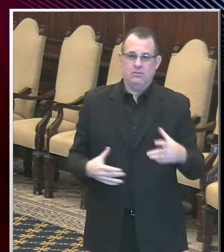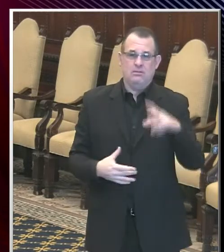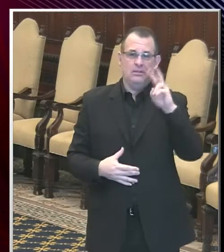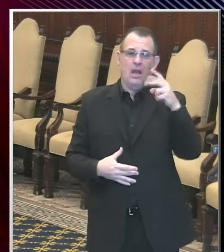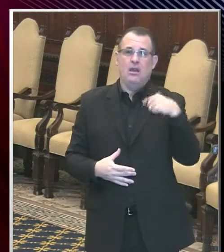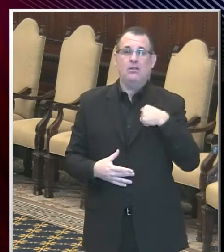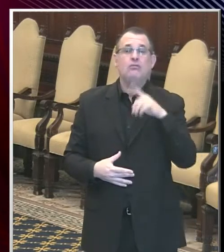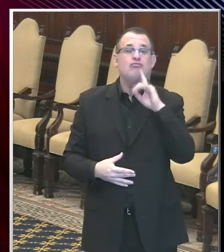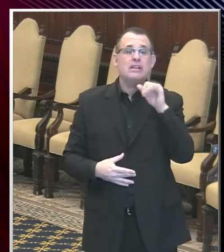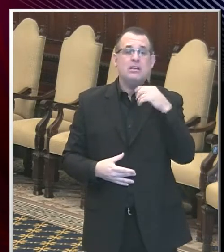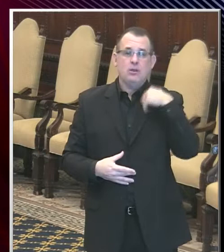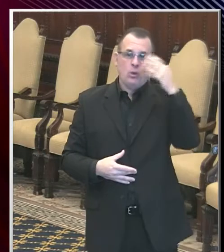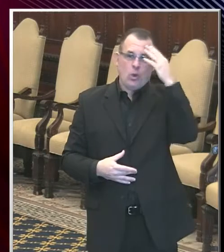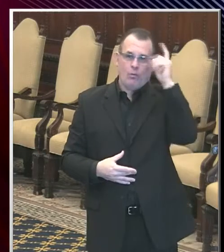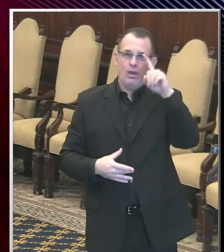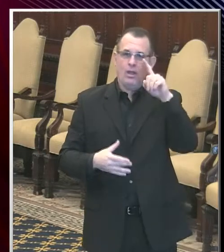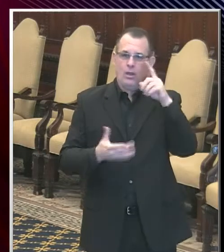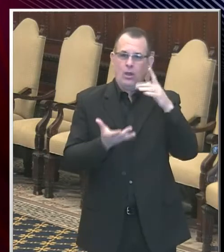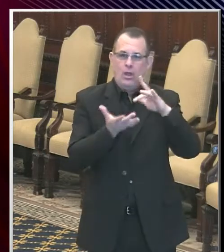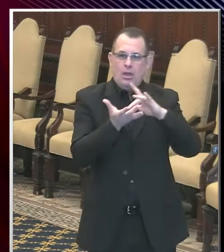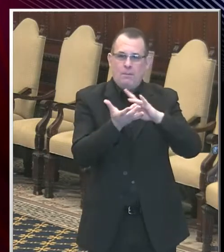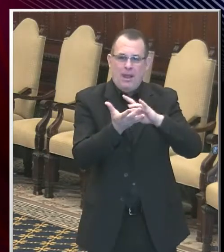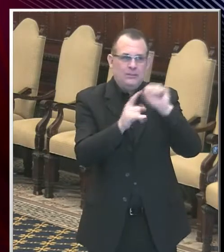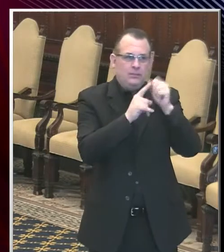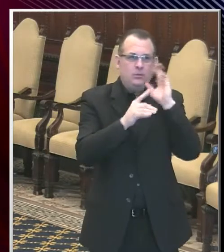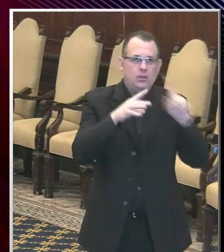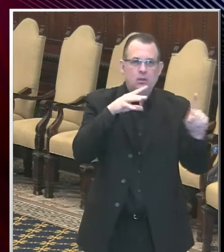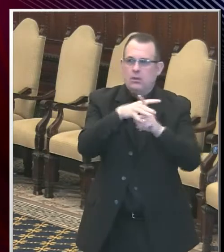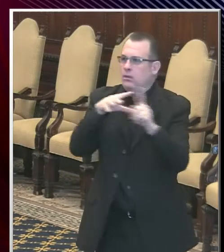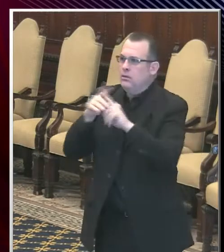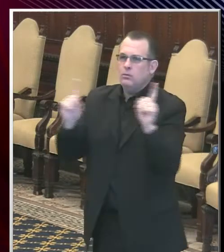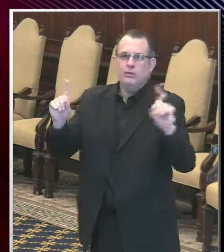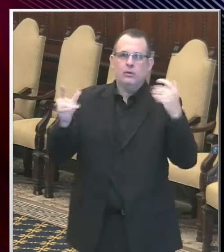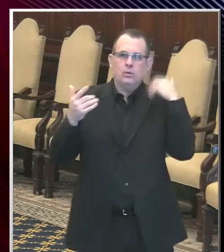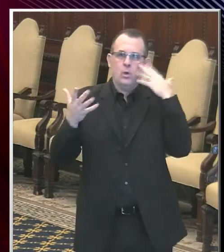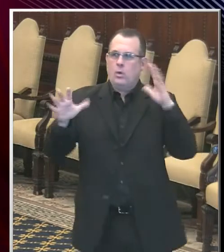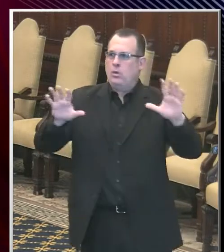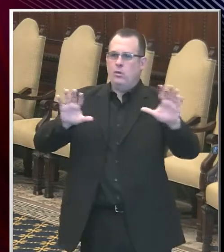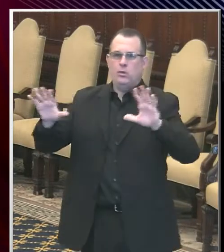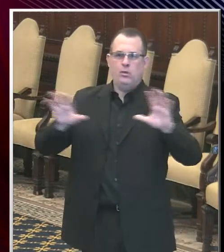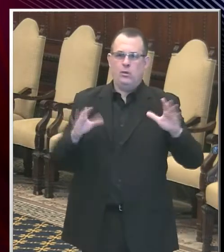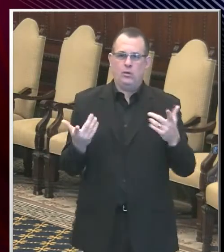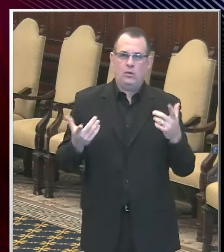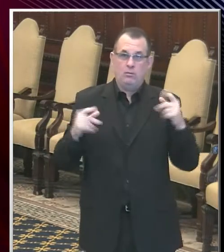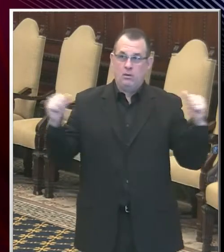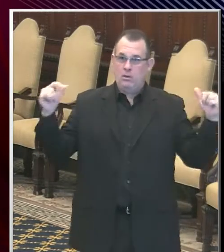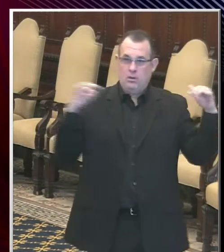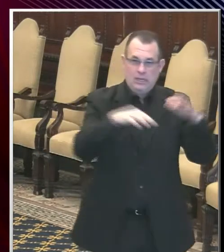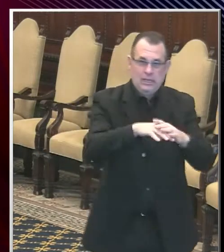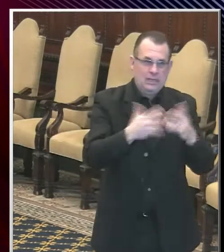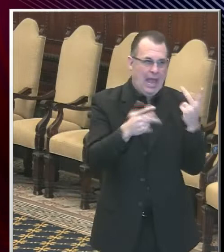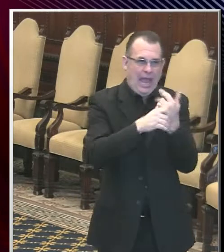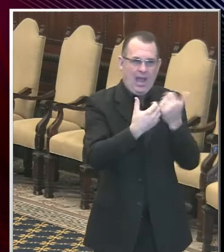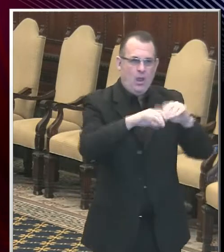our medical situation will be when it comes to congregating at pools and swimming in pools.